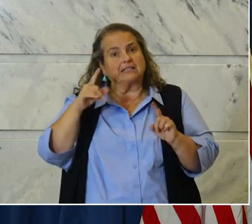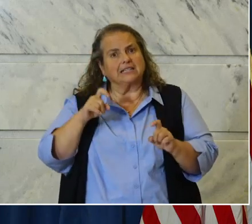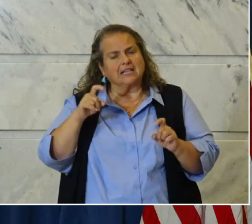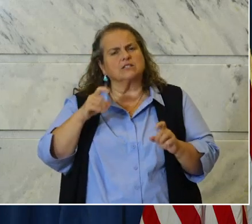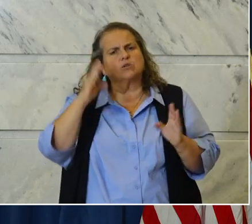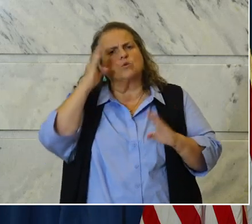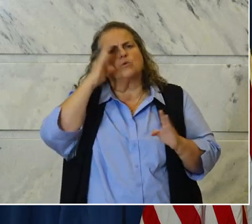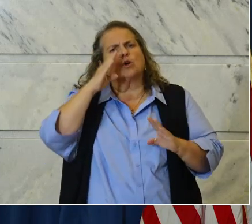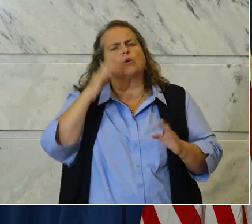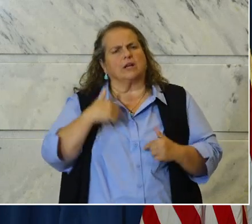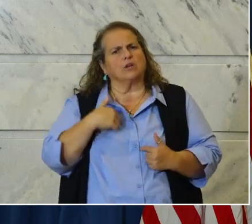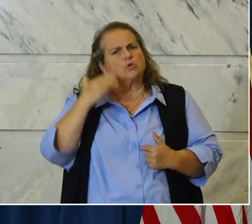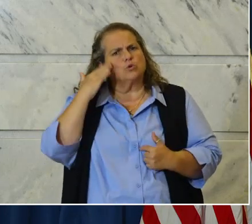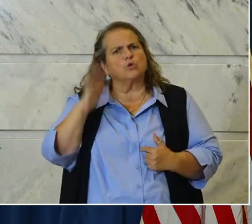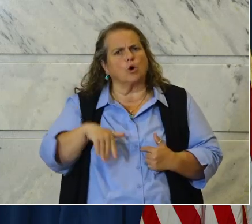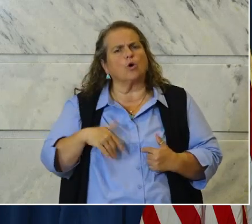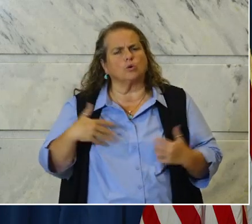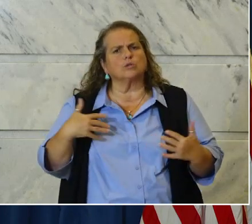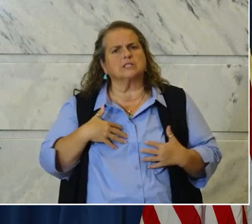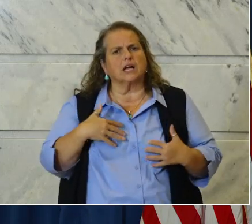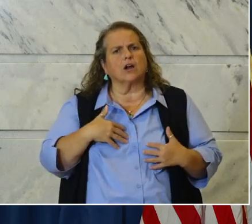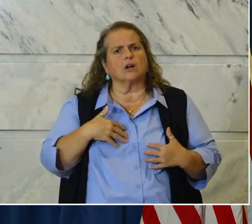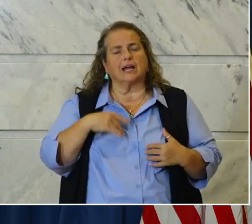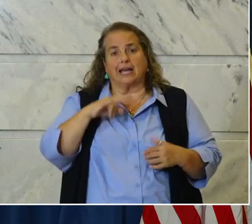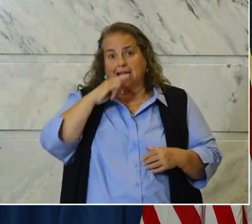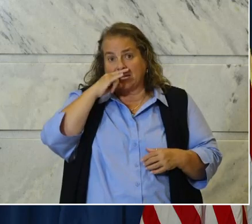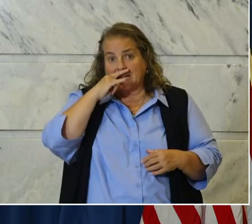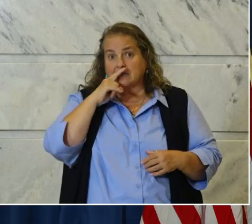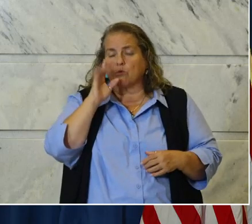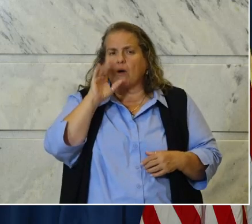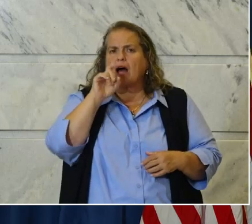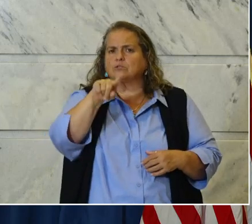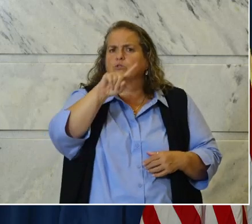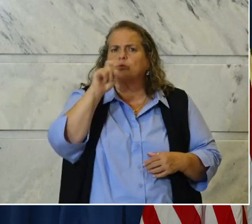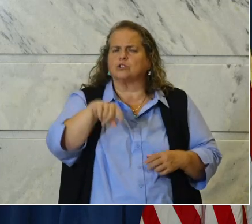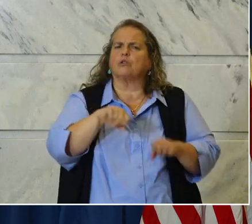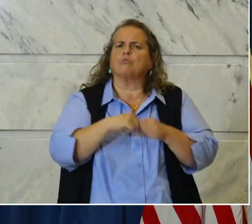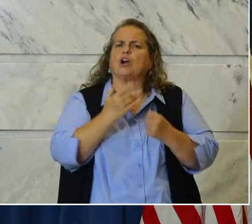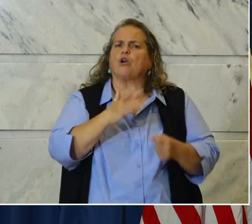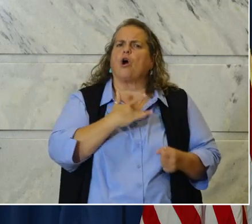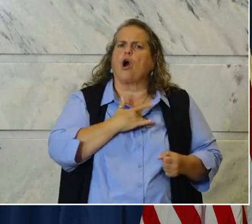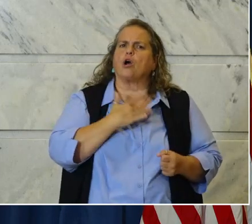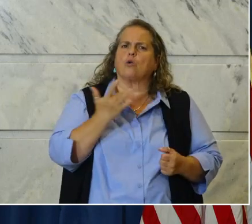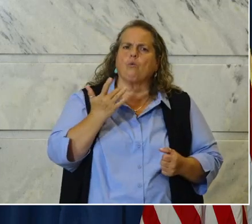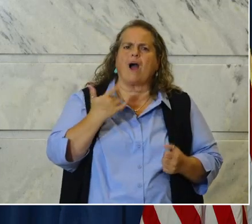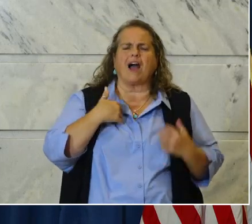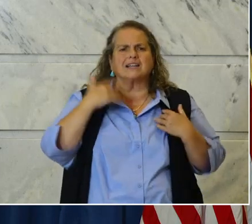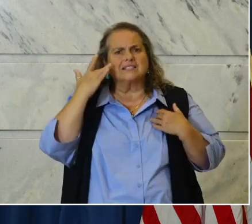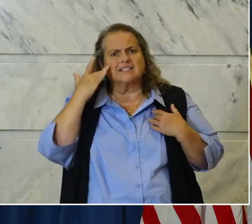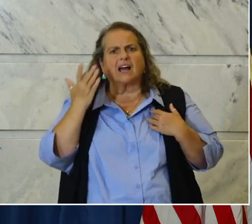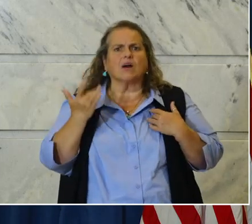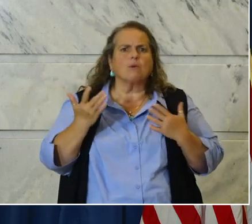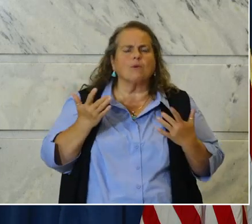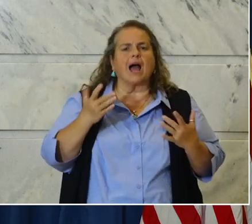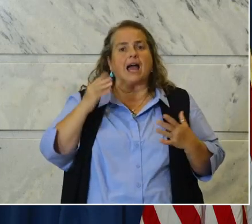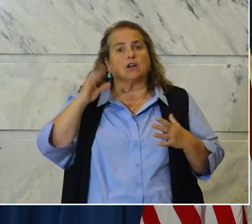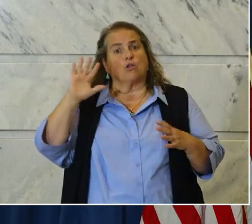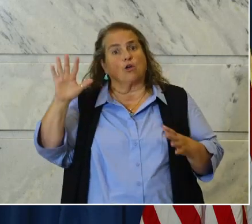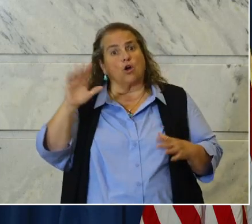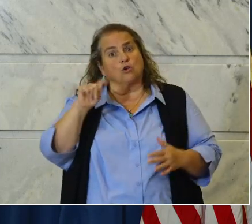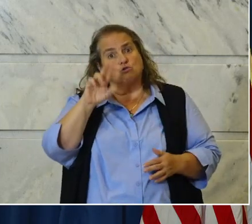I went through that. The questions they ask you break your heart, and the trauma that they go through is real.